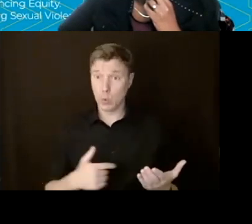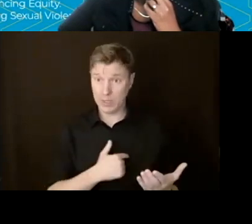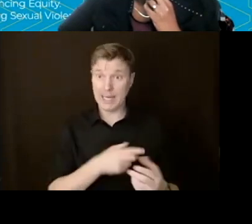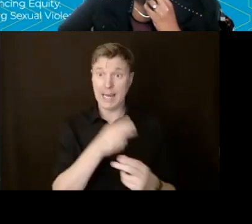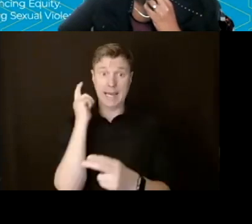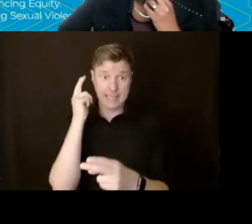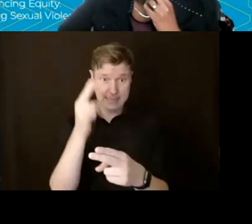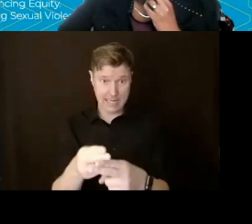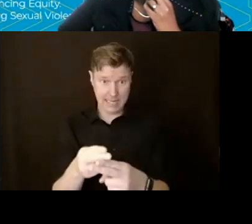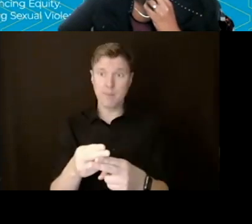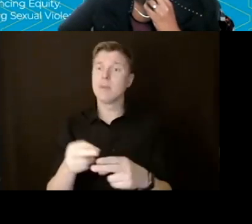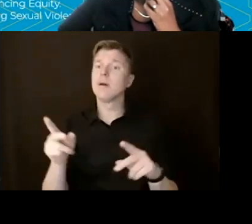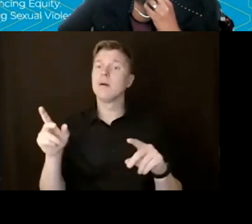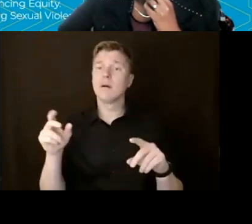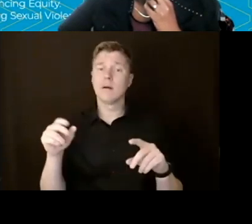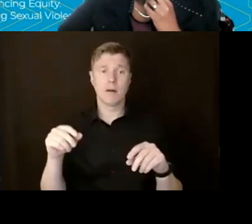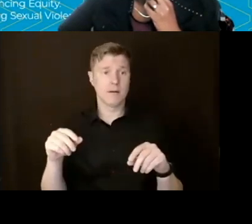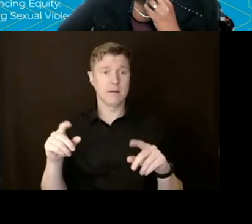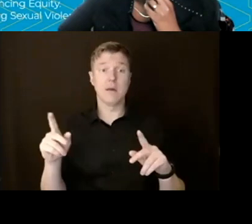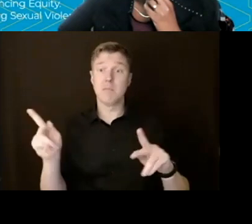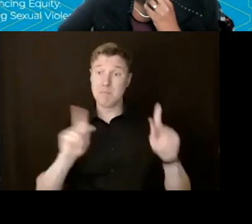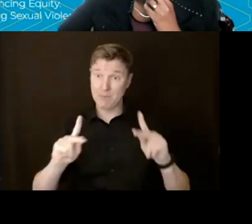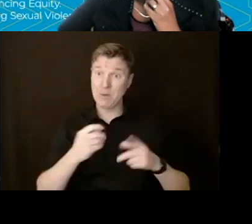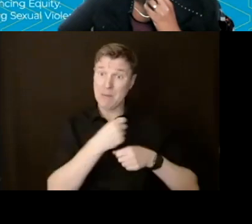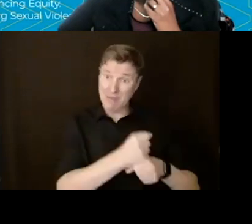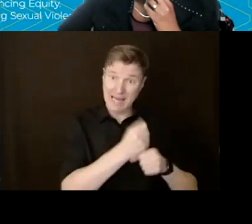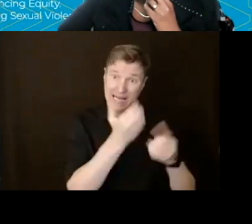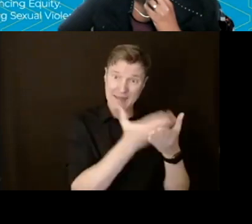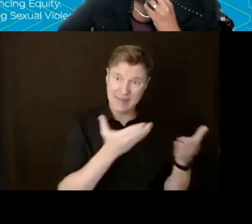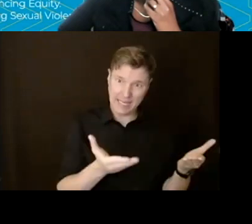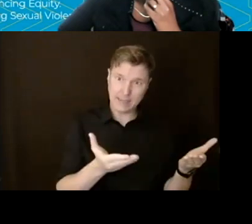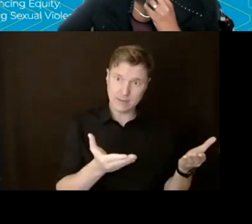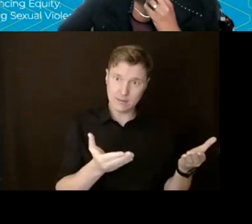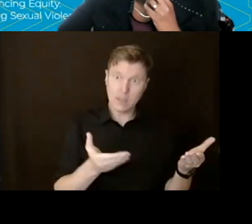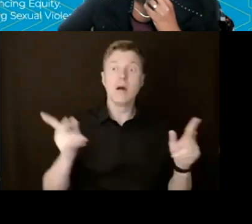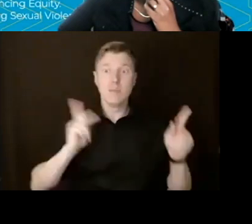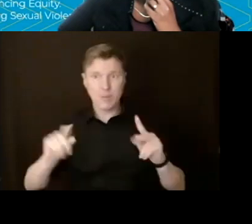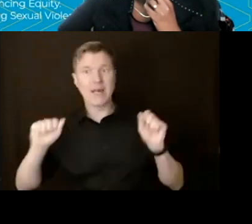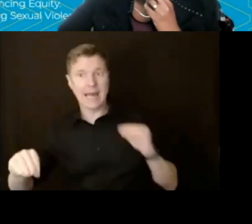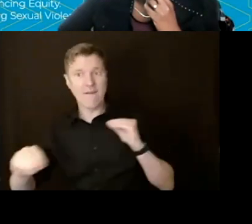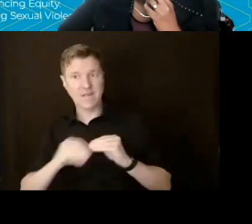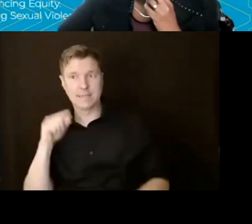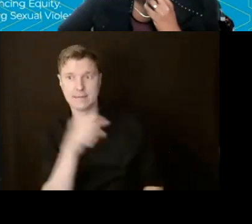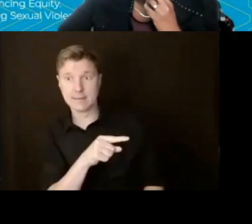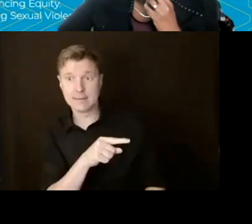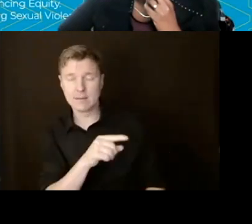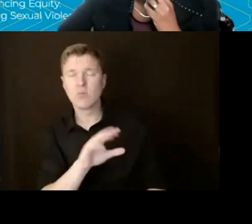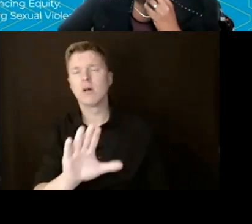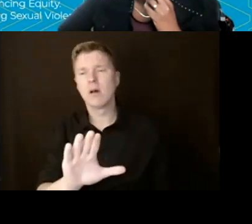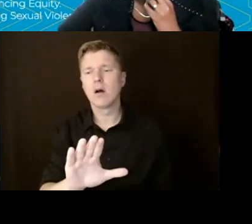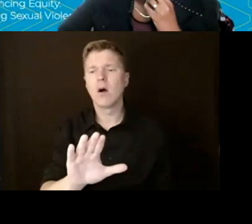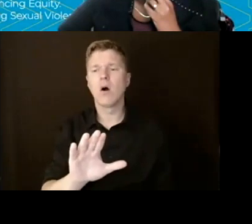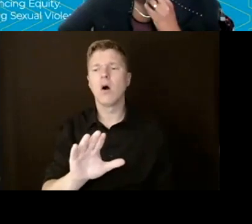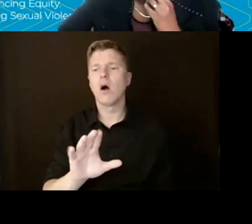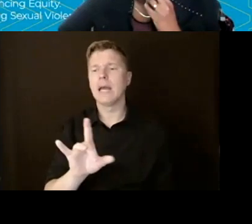that people made things can be people fix things. And so when, oh, and you know what? I hate giving people